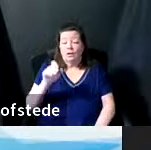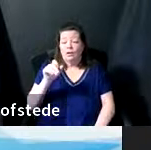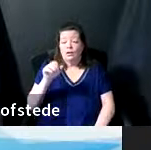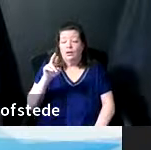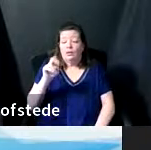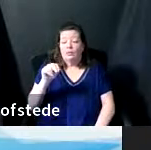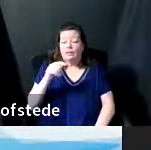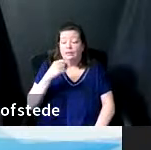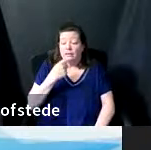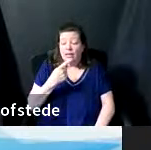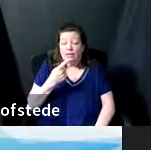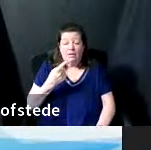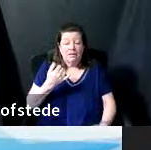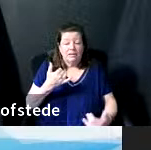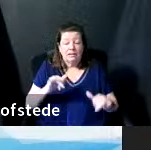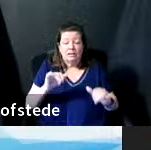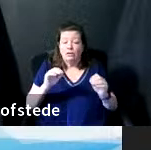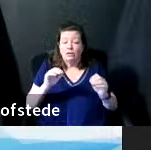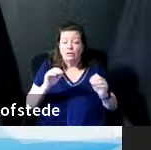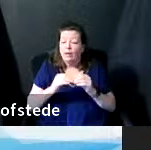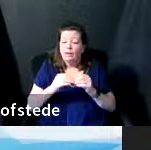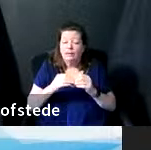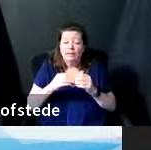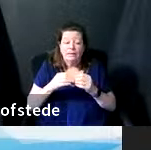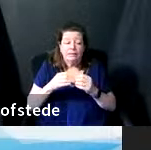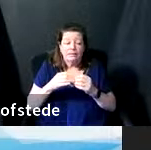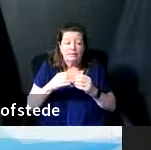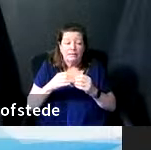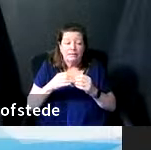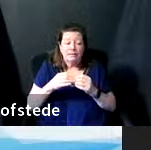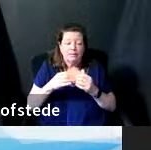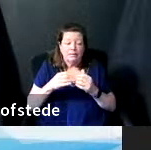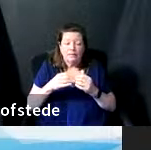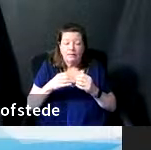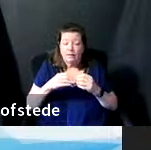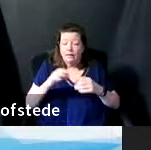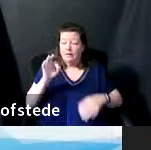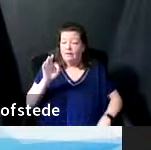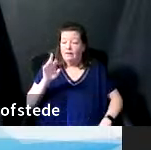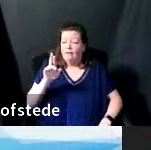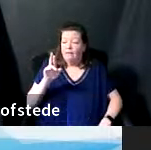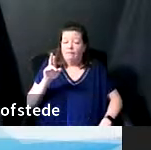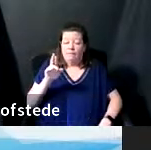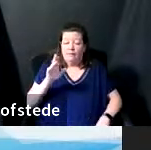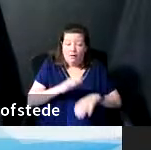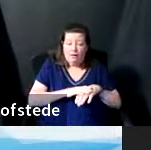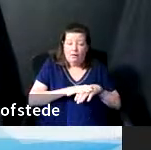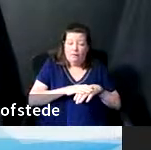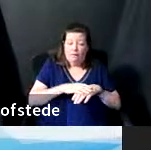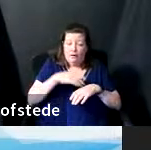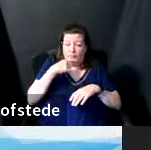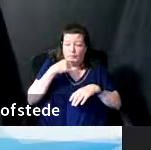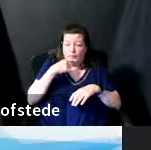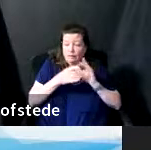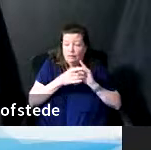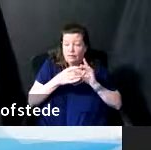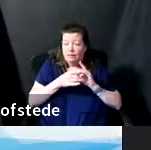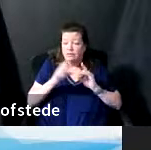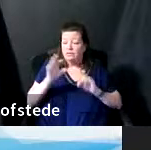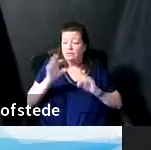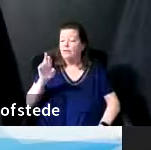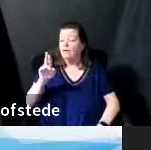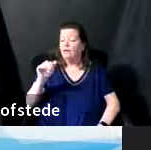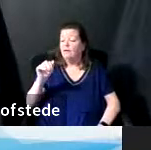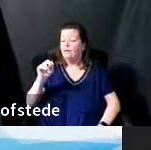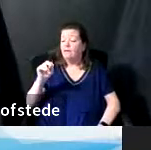up. So I am going to ask if Frank, if you stepping in for our administrator,